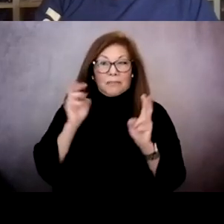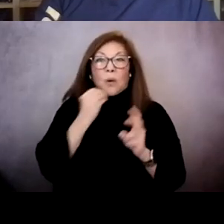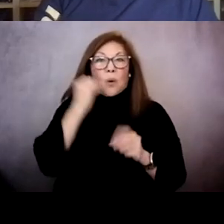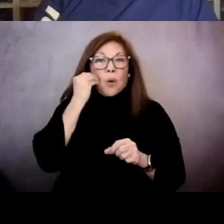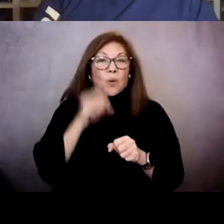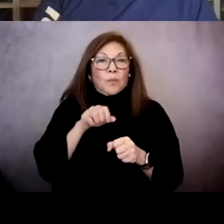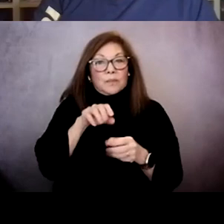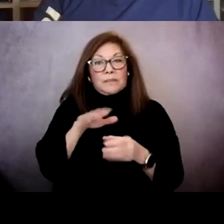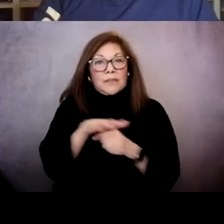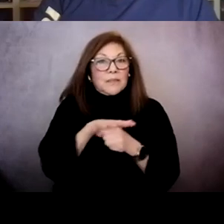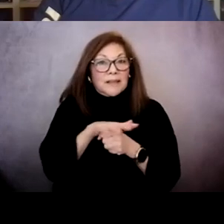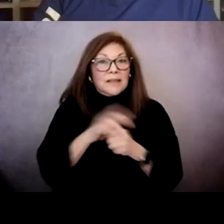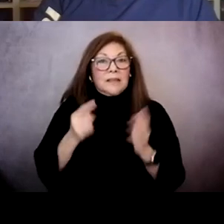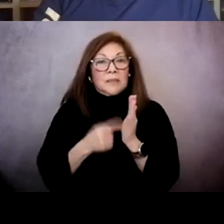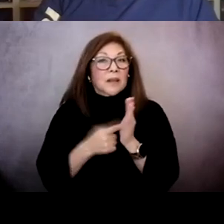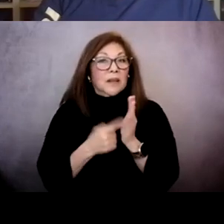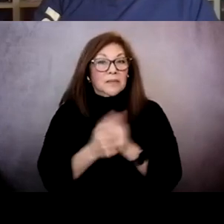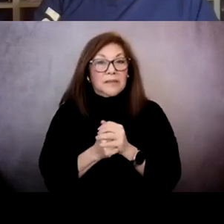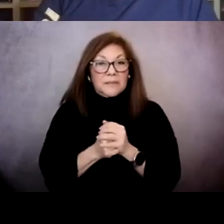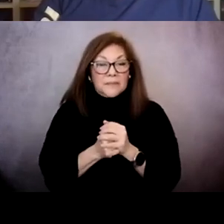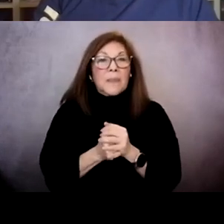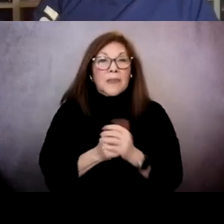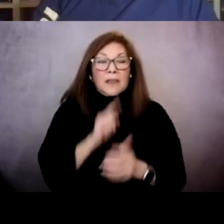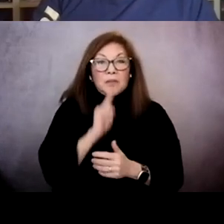or, you know, it is a